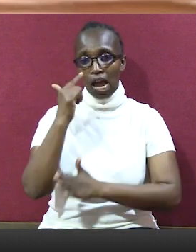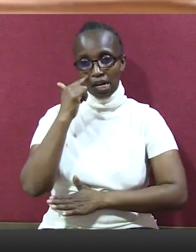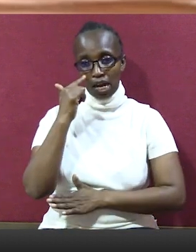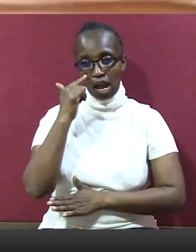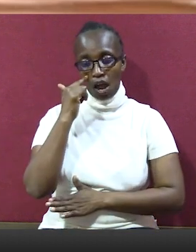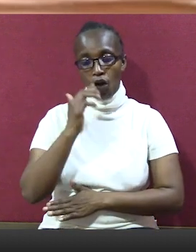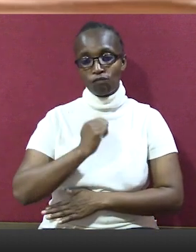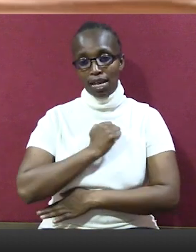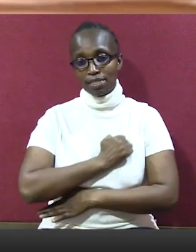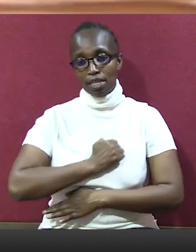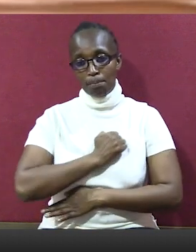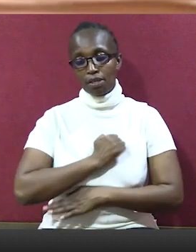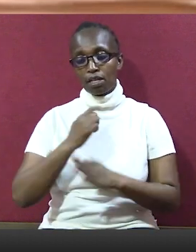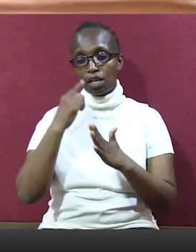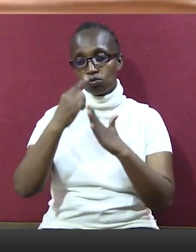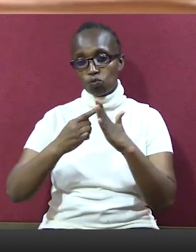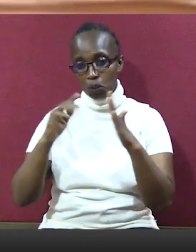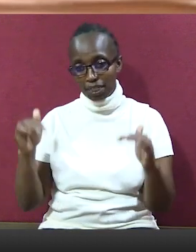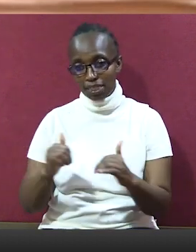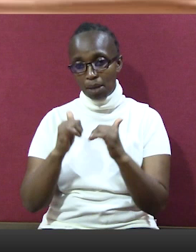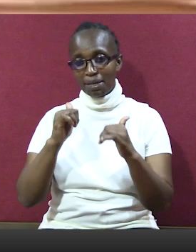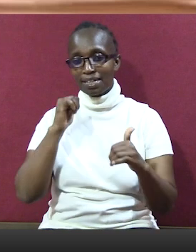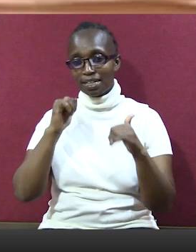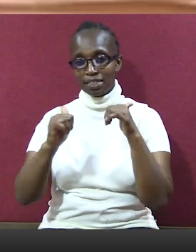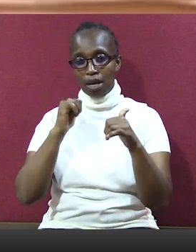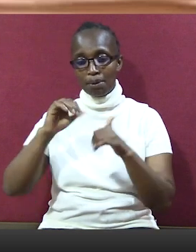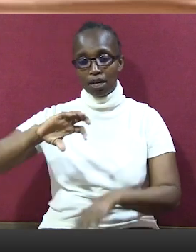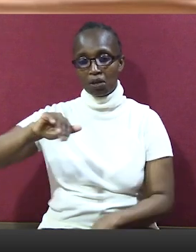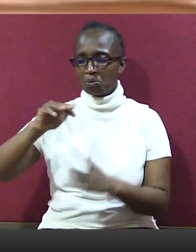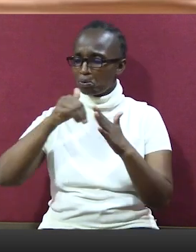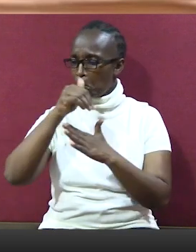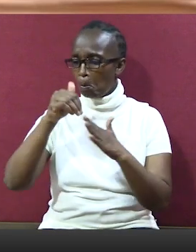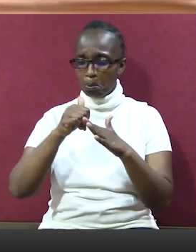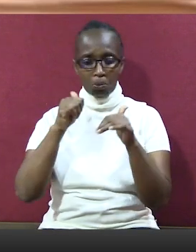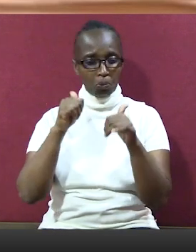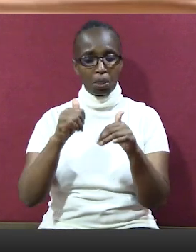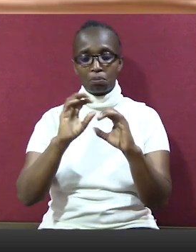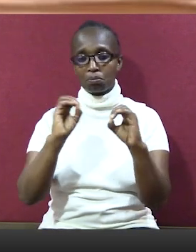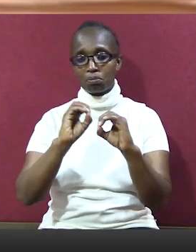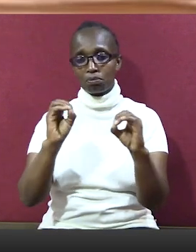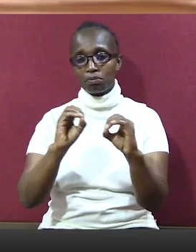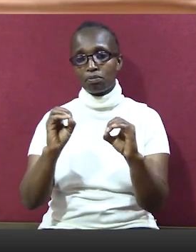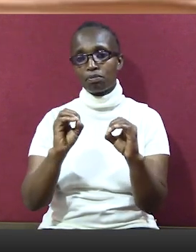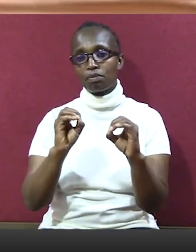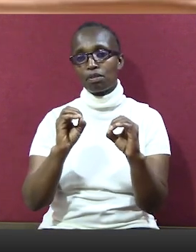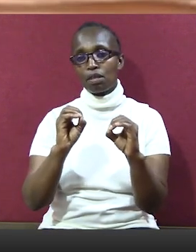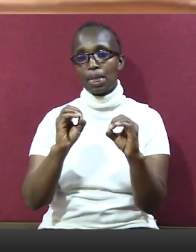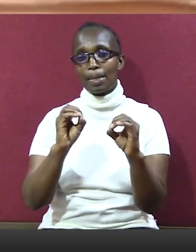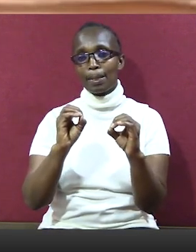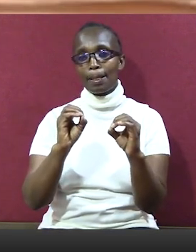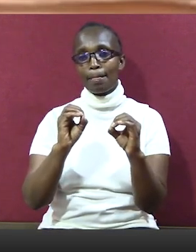of sympathy to what is happening to the great county of Meru. All is not well. I